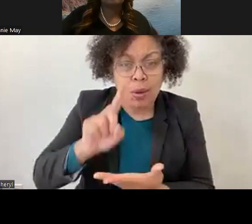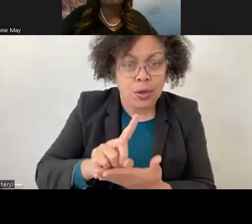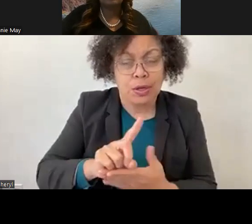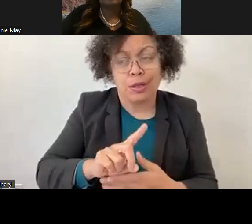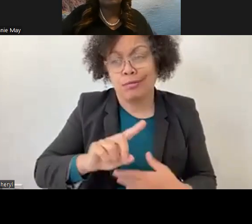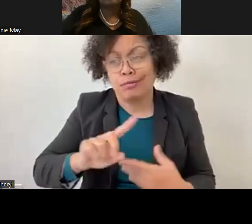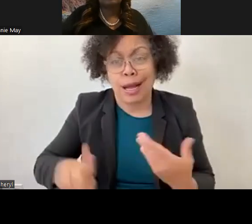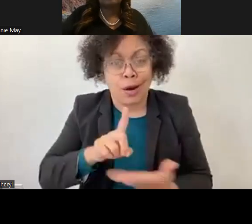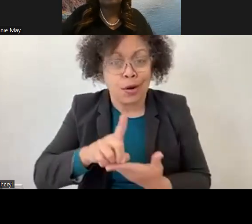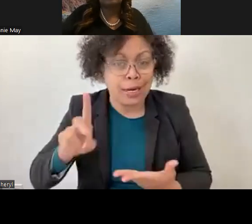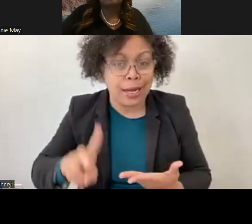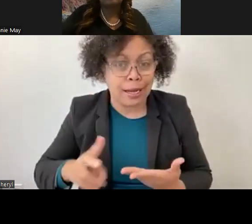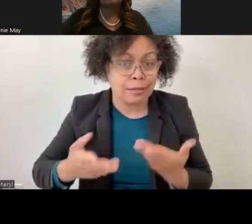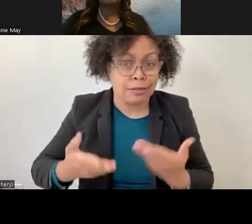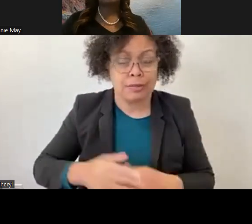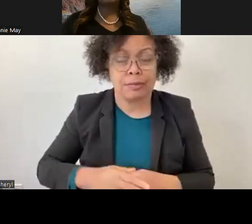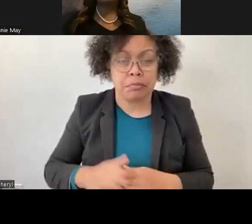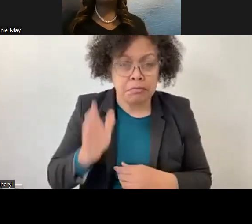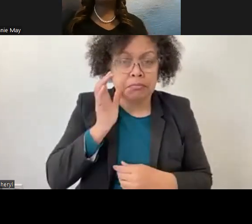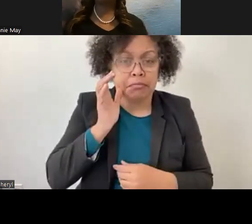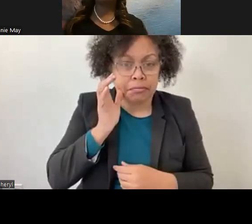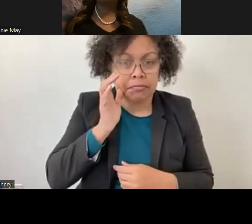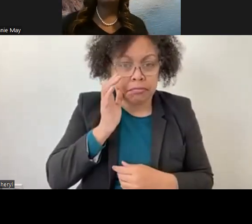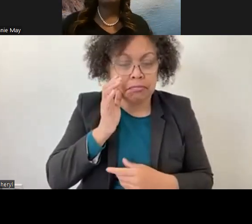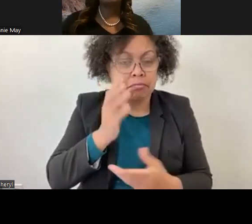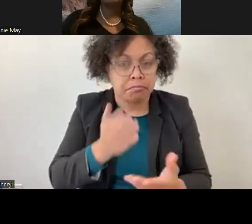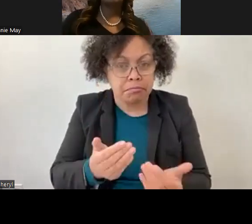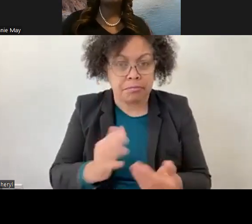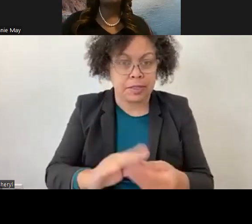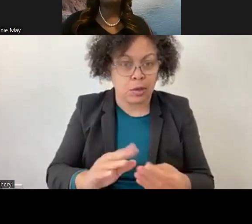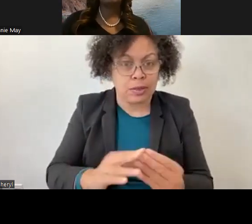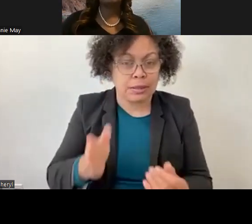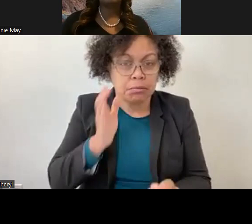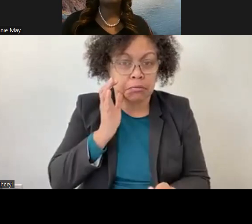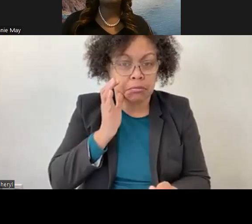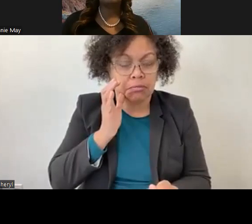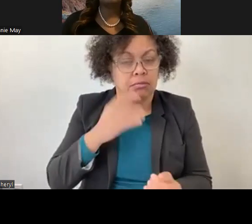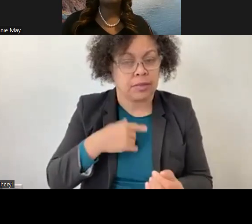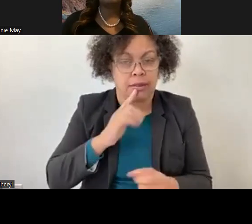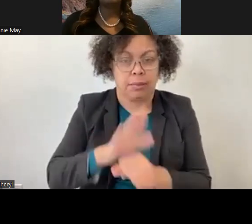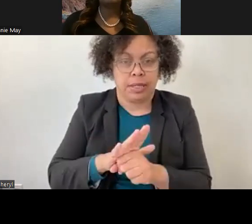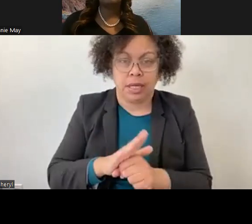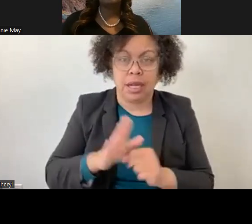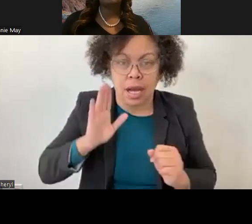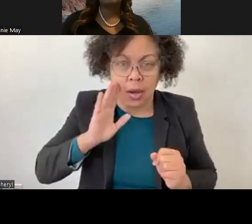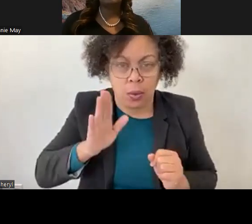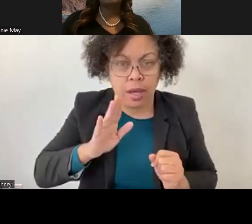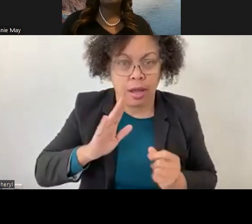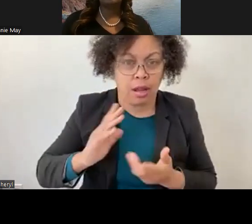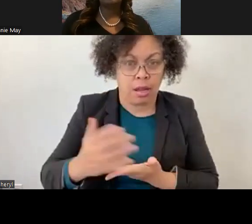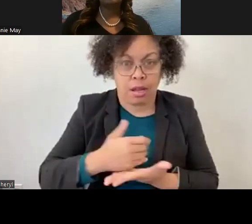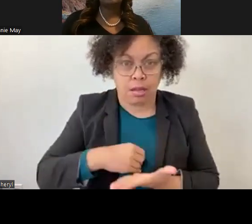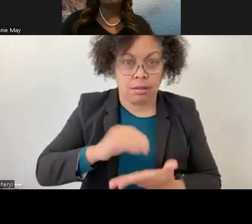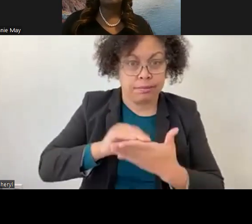and a half and listen to their stories and hear their stories, that I would take those stories with me to the